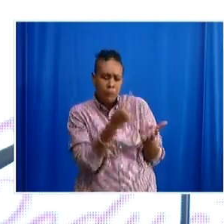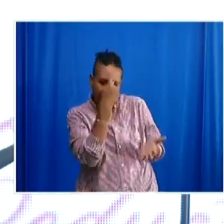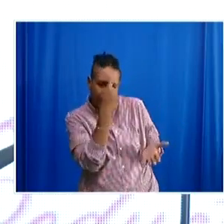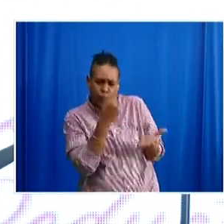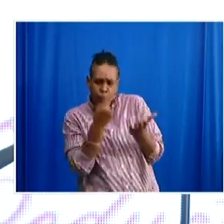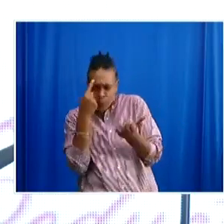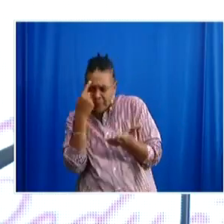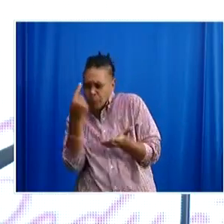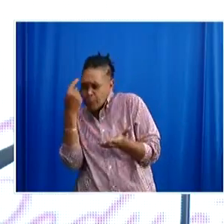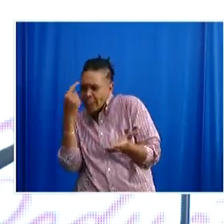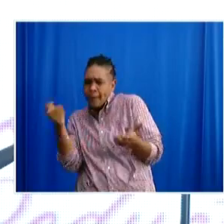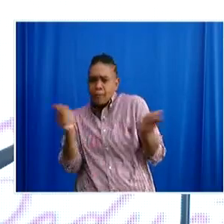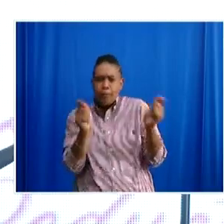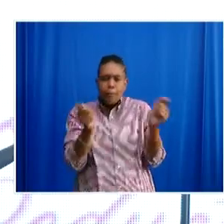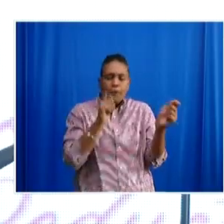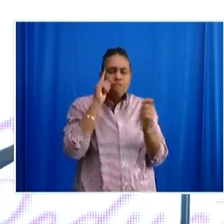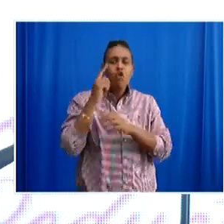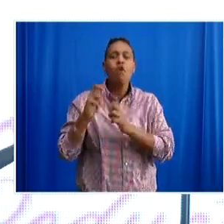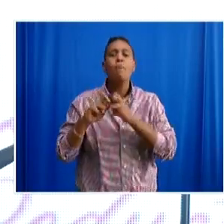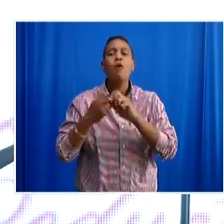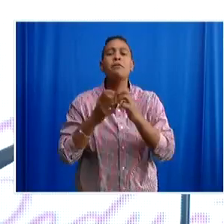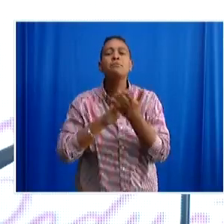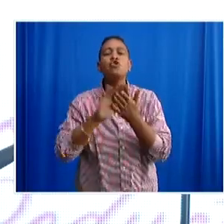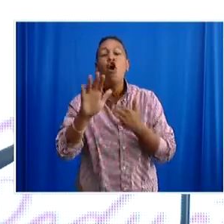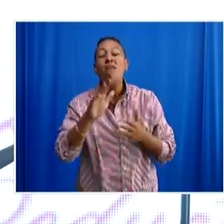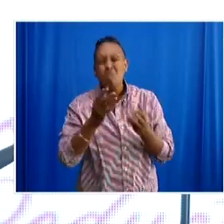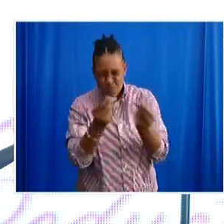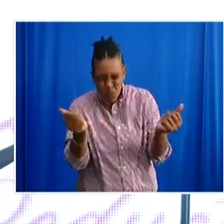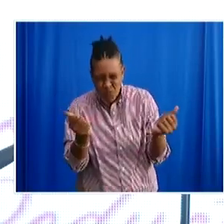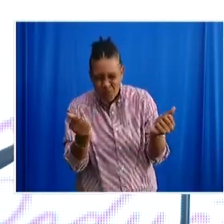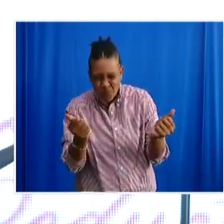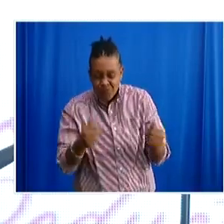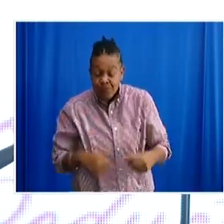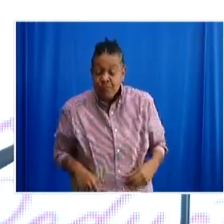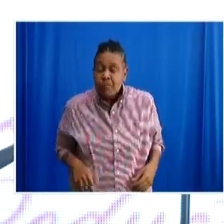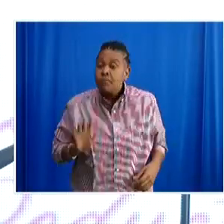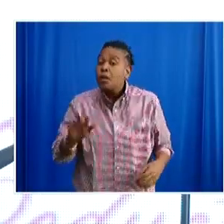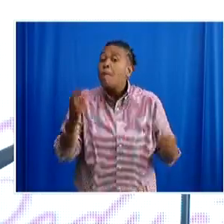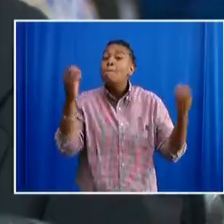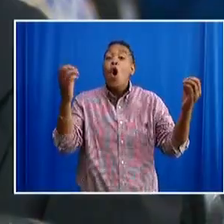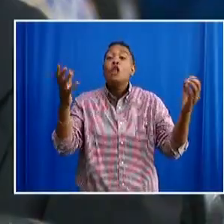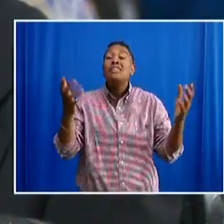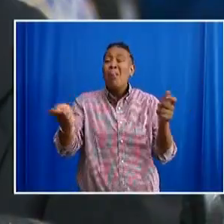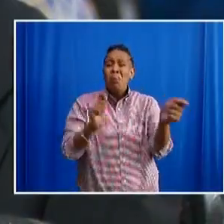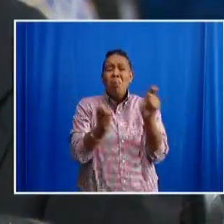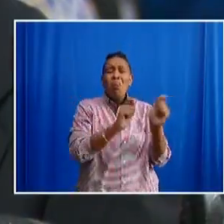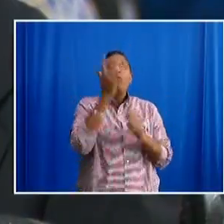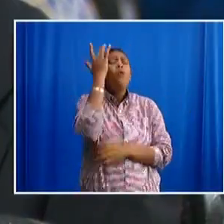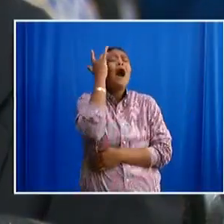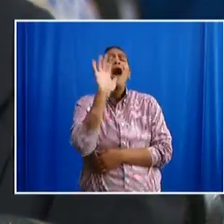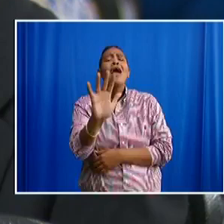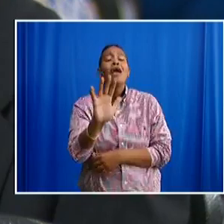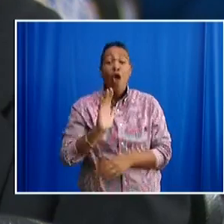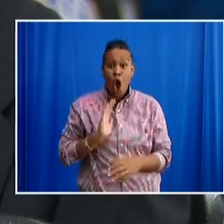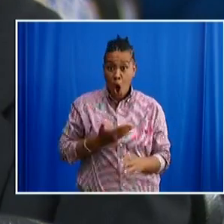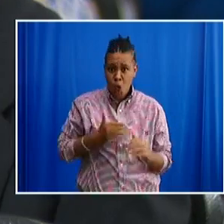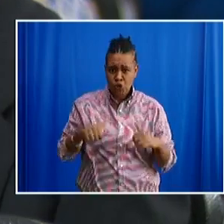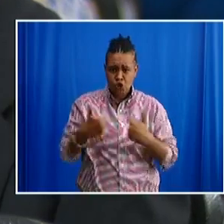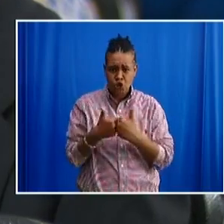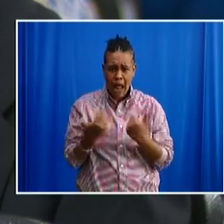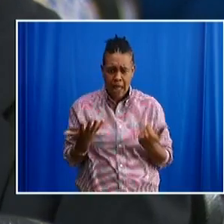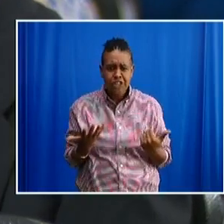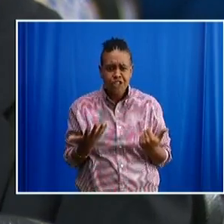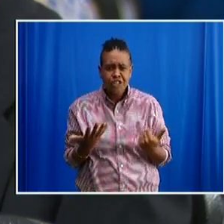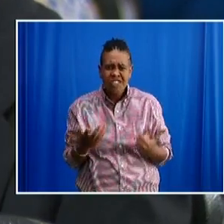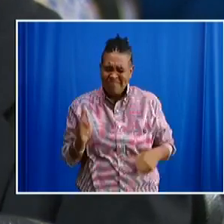problem solving. And it's multi-agency because of a simple reason, that our challenges,